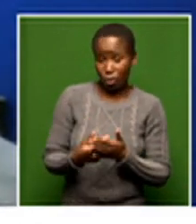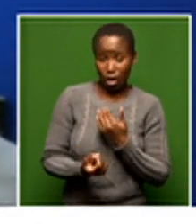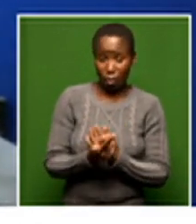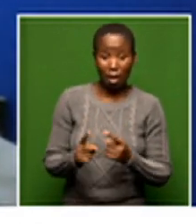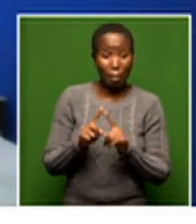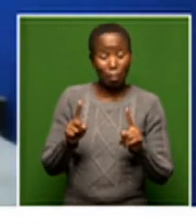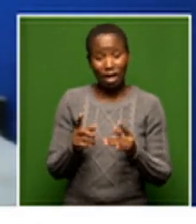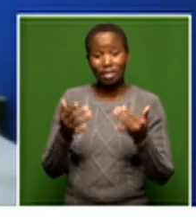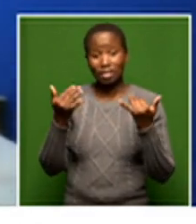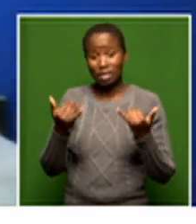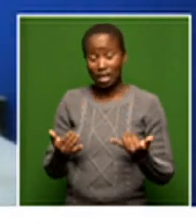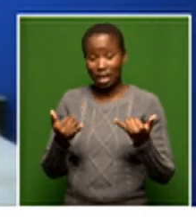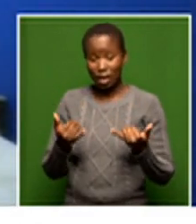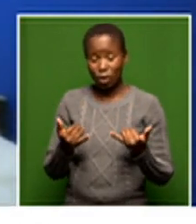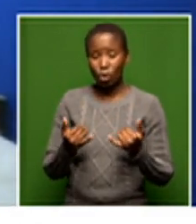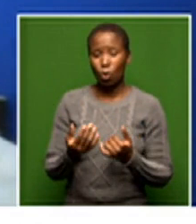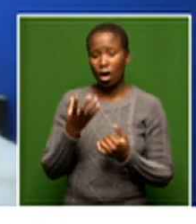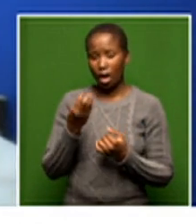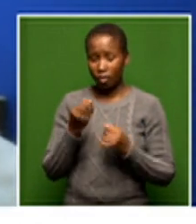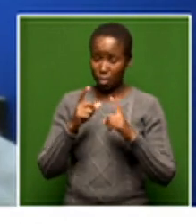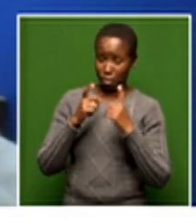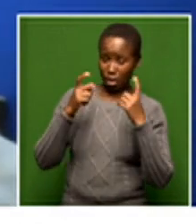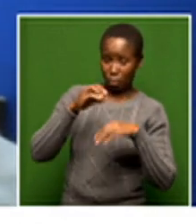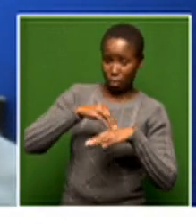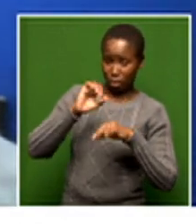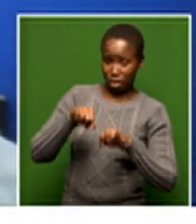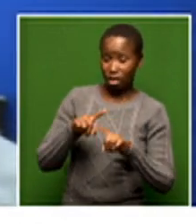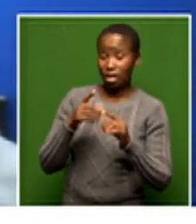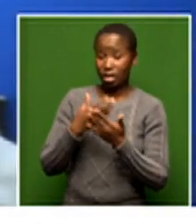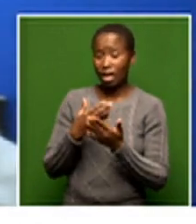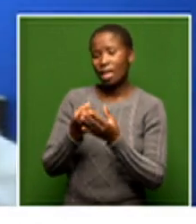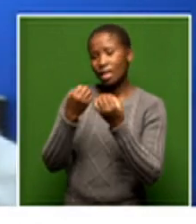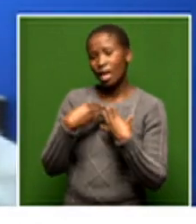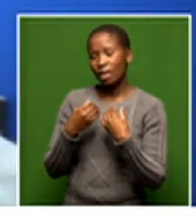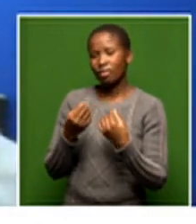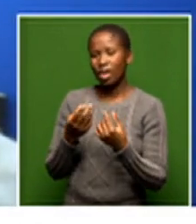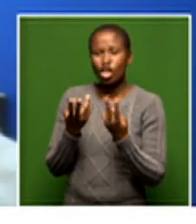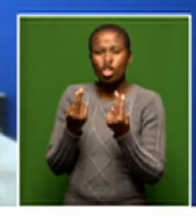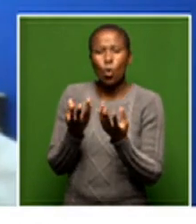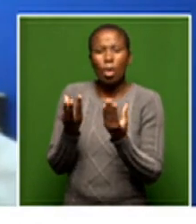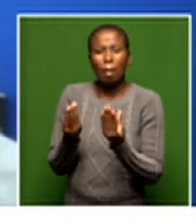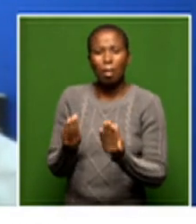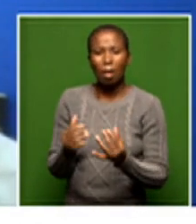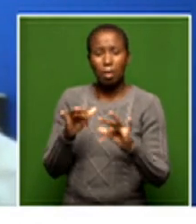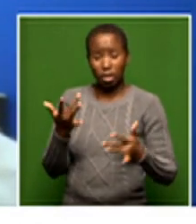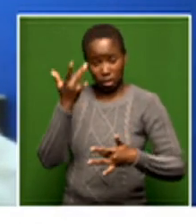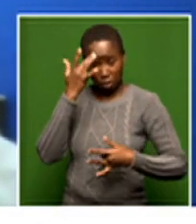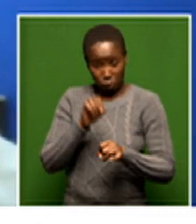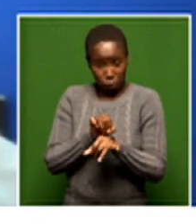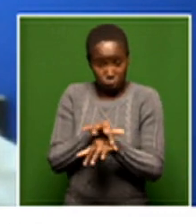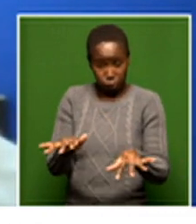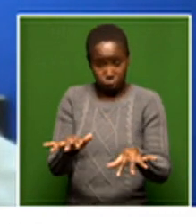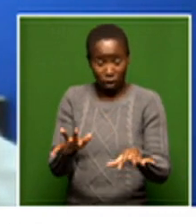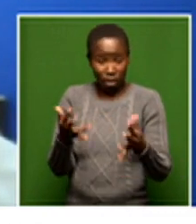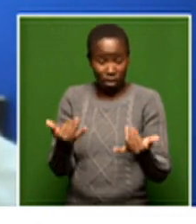is a bigger picture to speak to. Are you able to give us the latest COVID-19 figures for the rest of the continent at